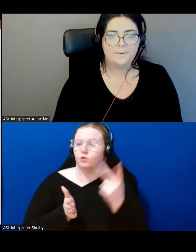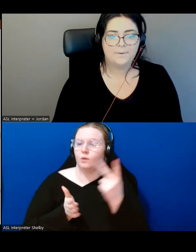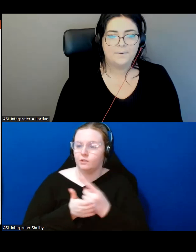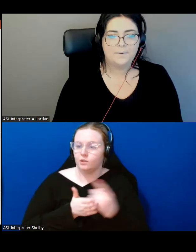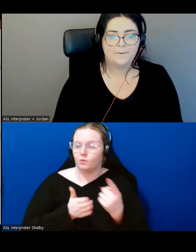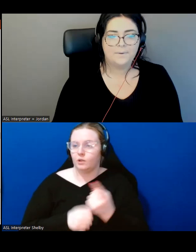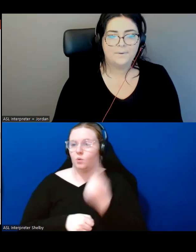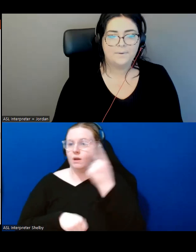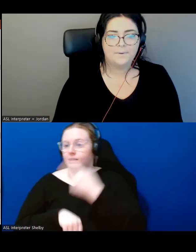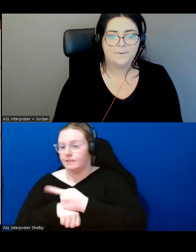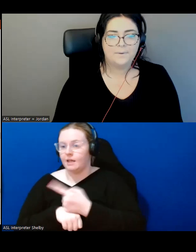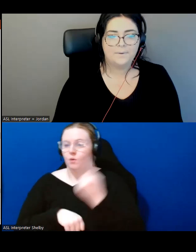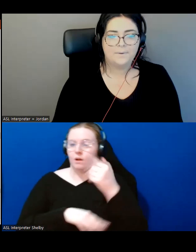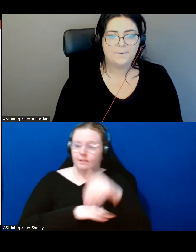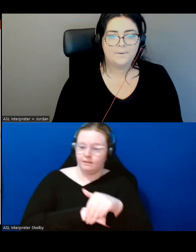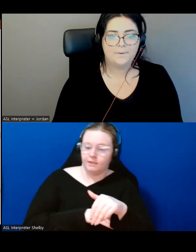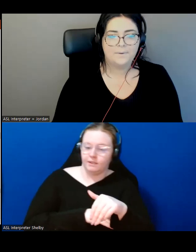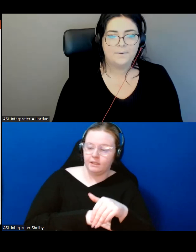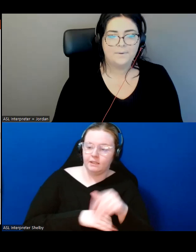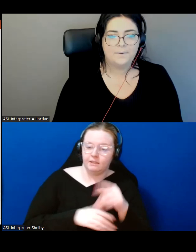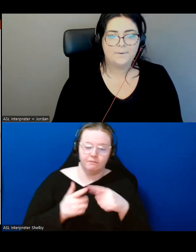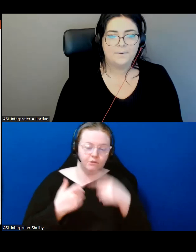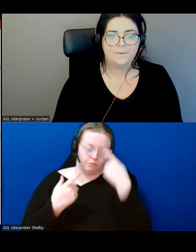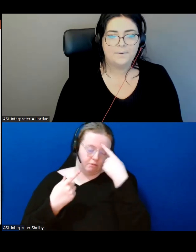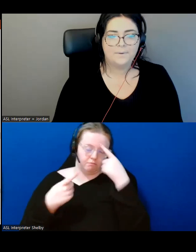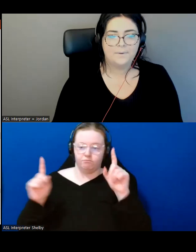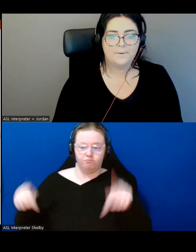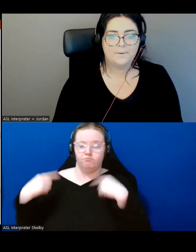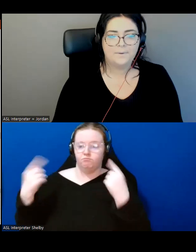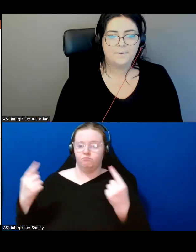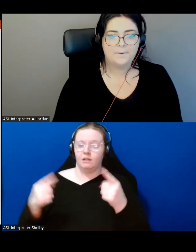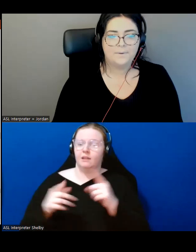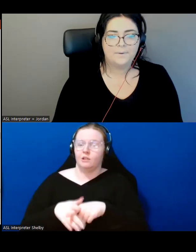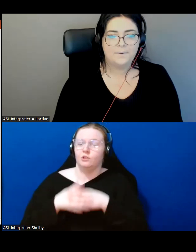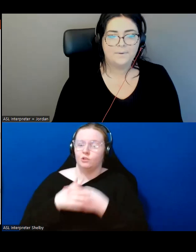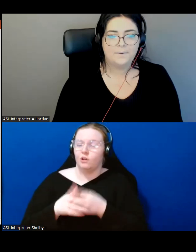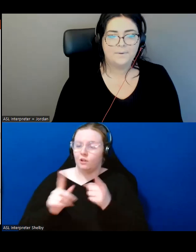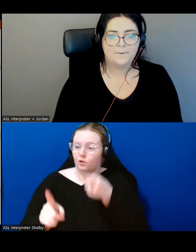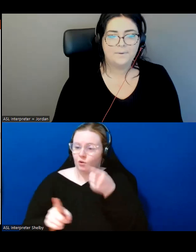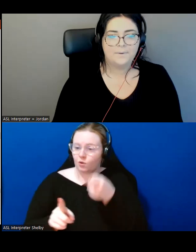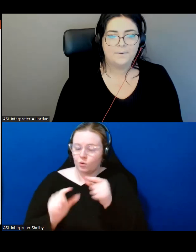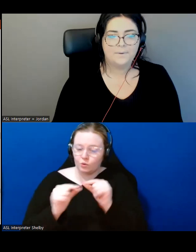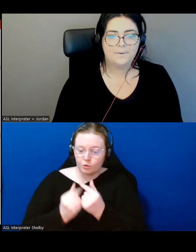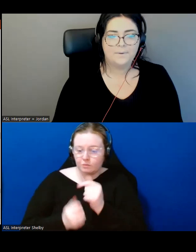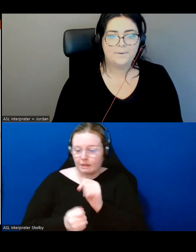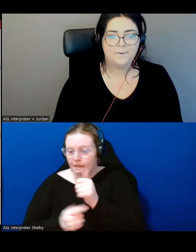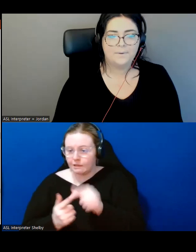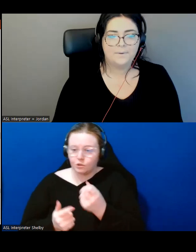evening. And they've just had great success. They started out, the goal was to have the group of 10 or 12